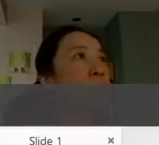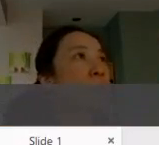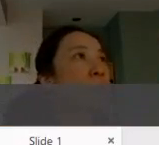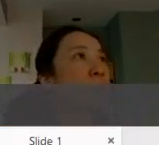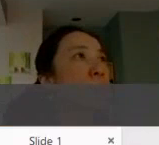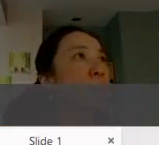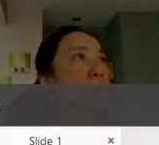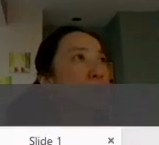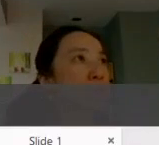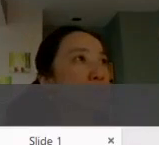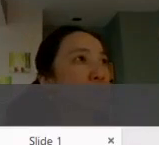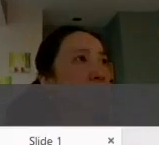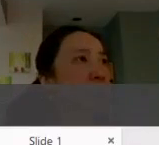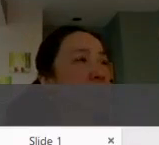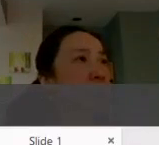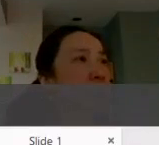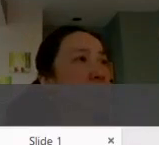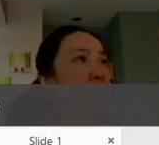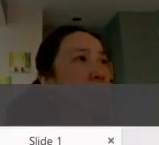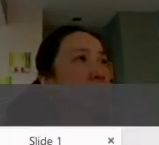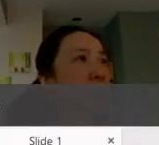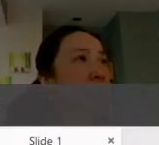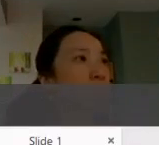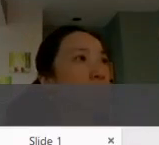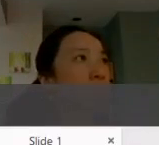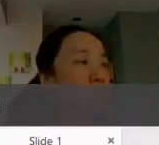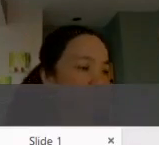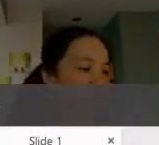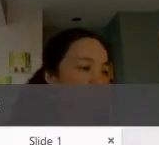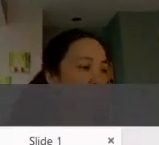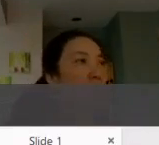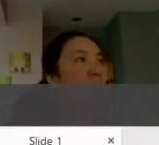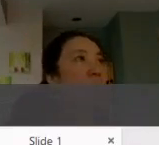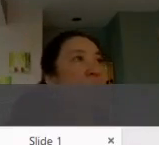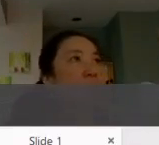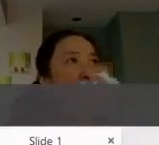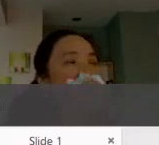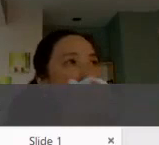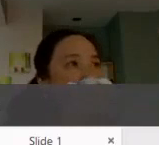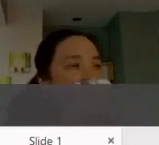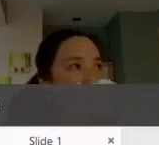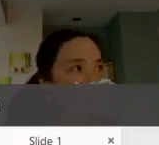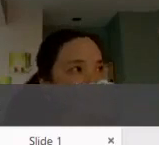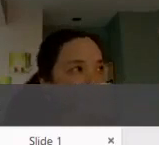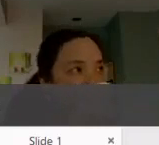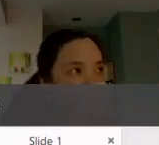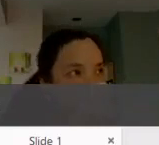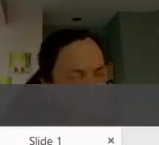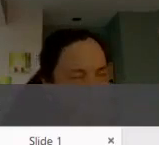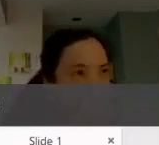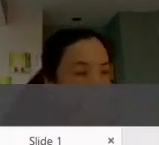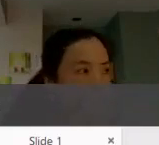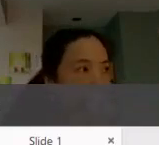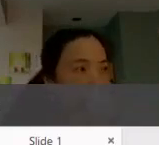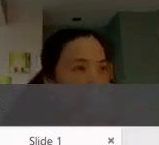on the next page. If you could skip over to the next page. And you can see last year, obviously, I'm sure a lot